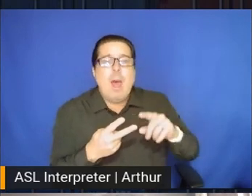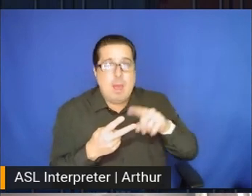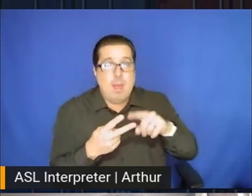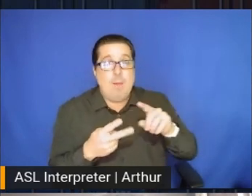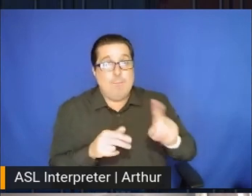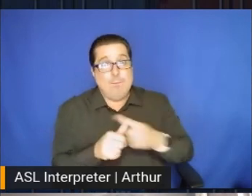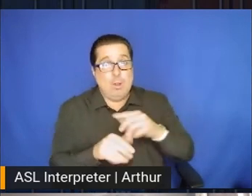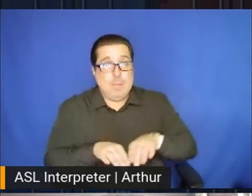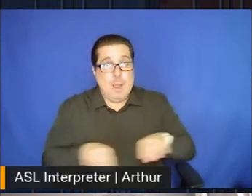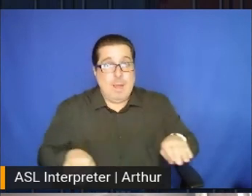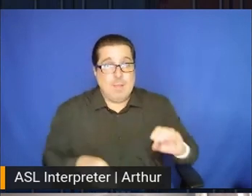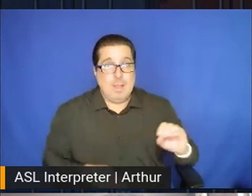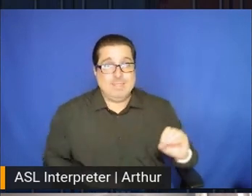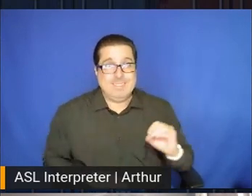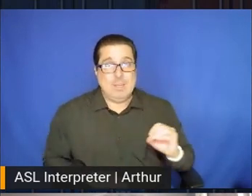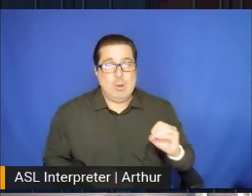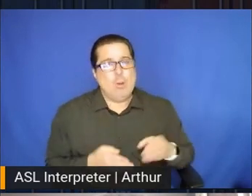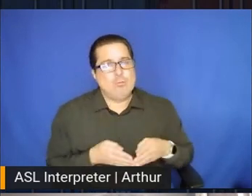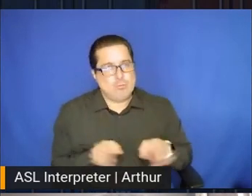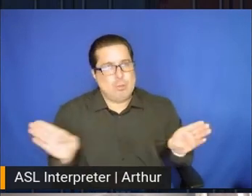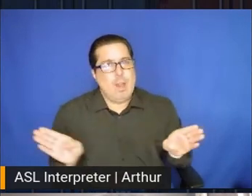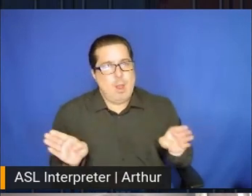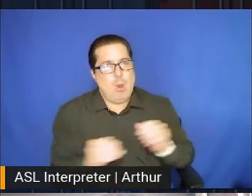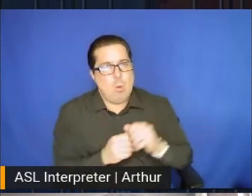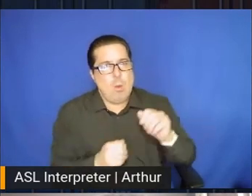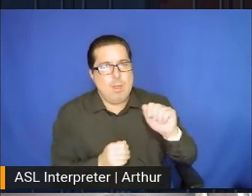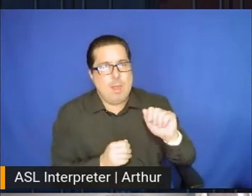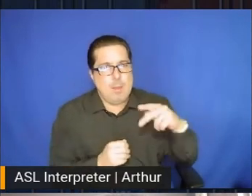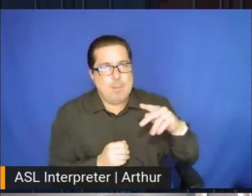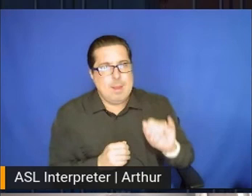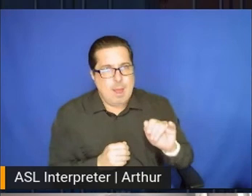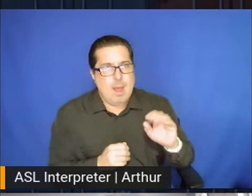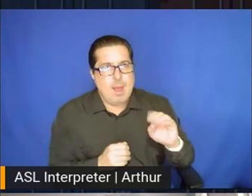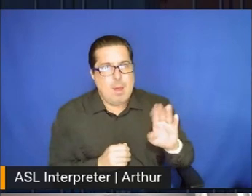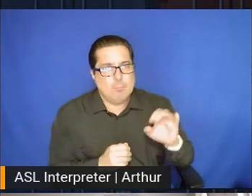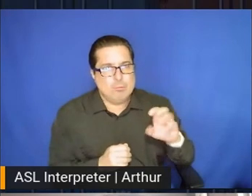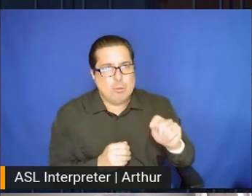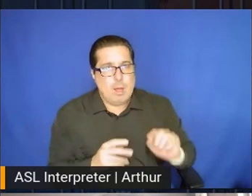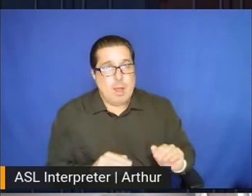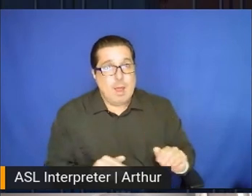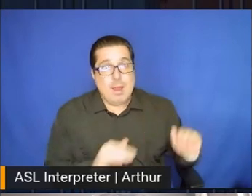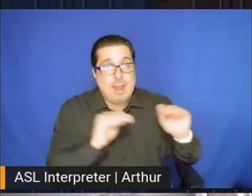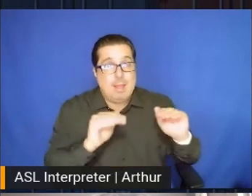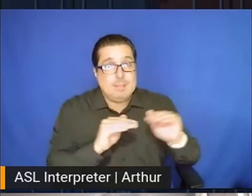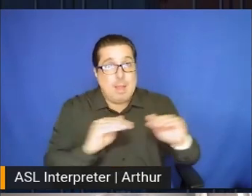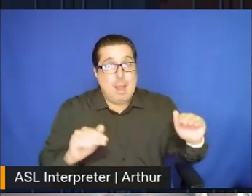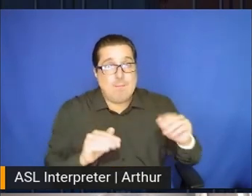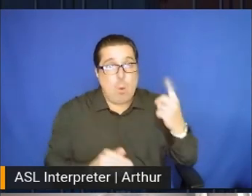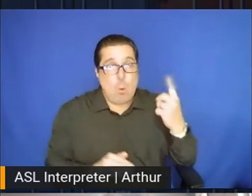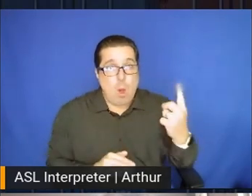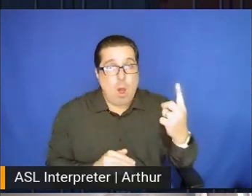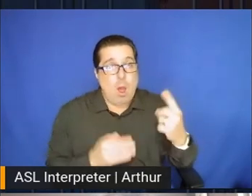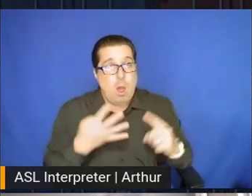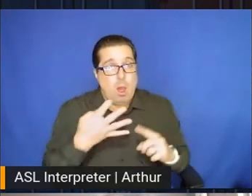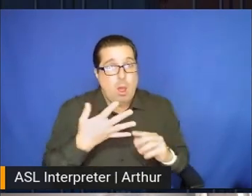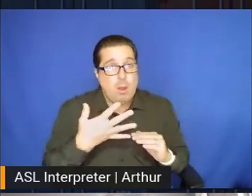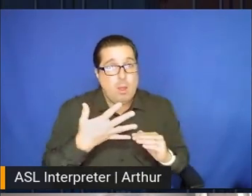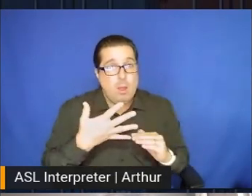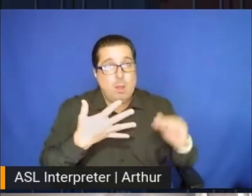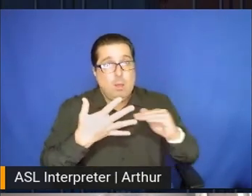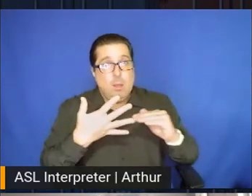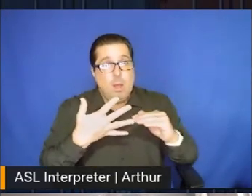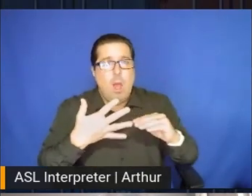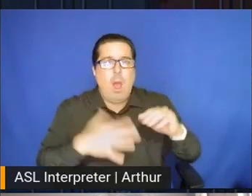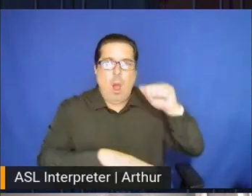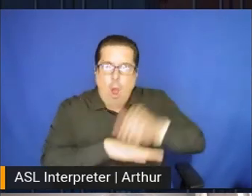level 0, is generic Kubernetes API object. And next level, level 1, represents concrete API